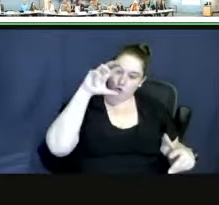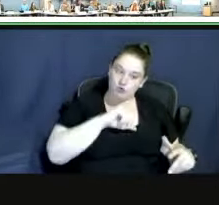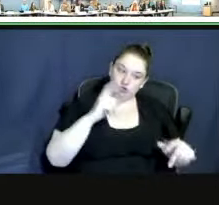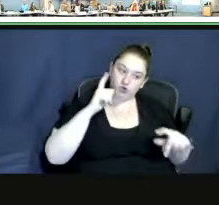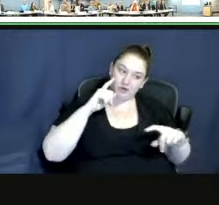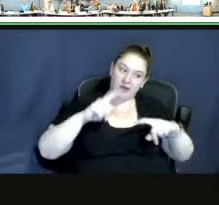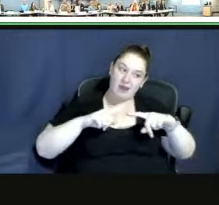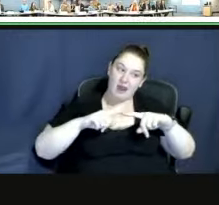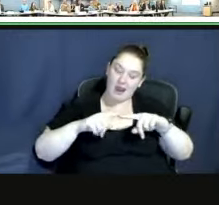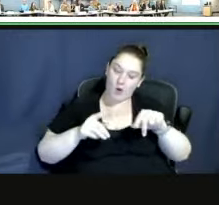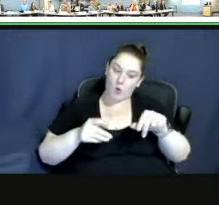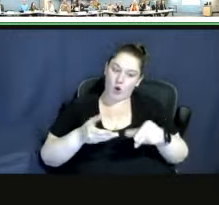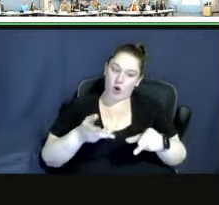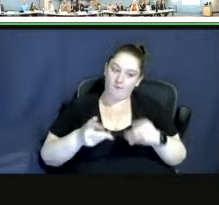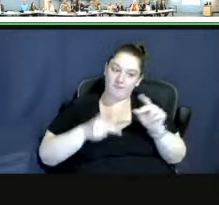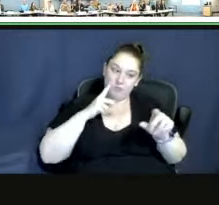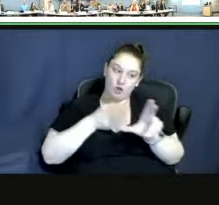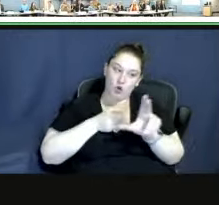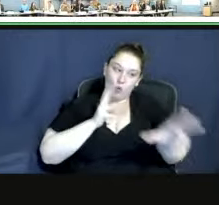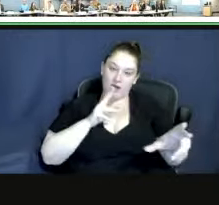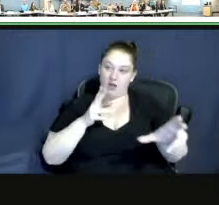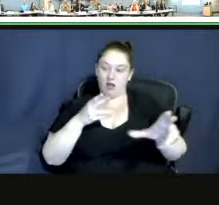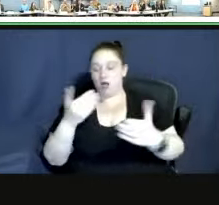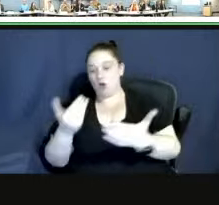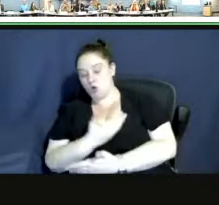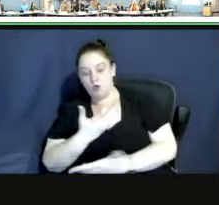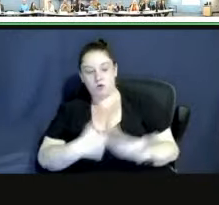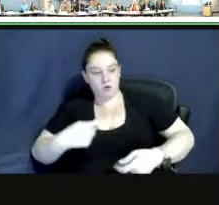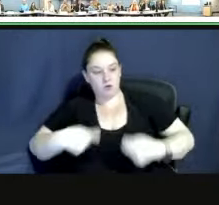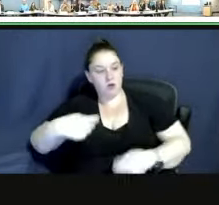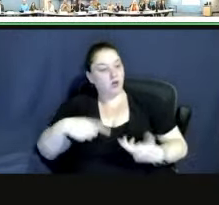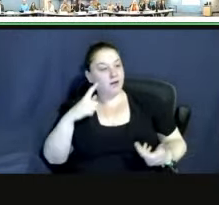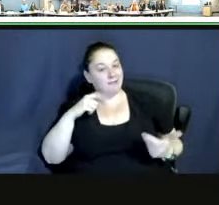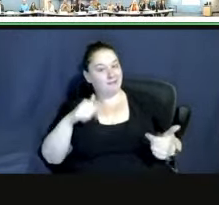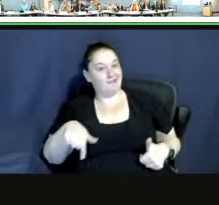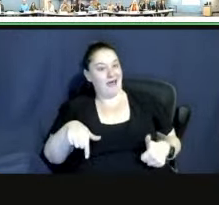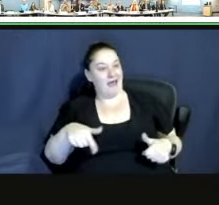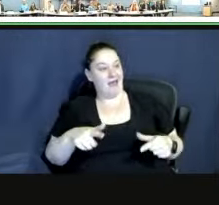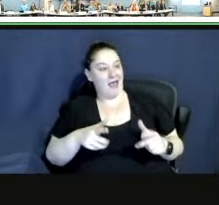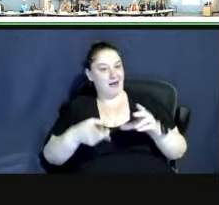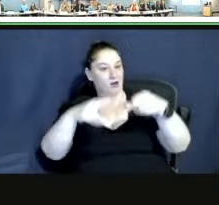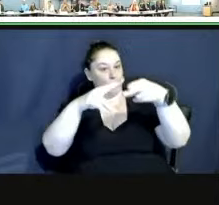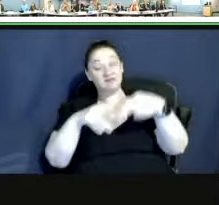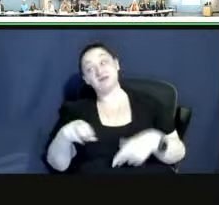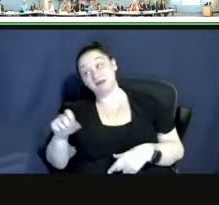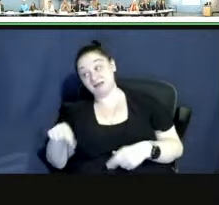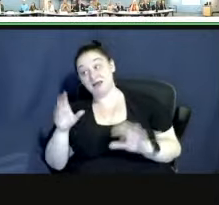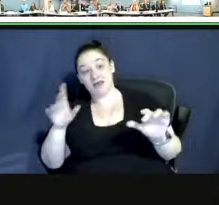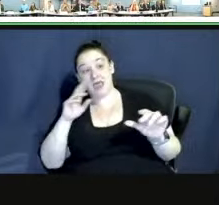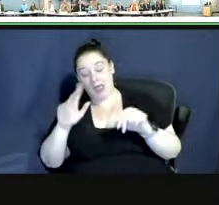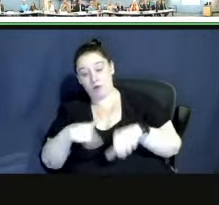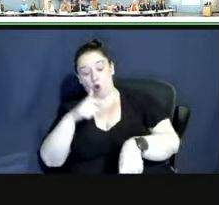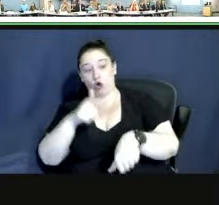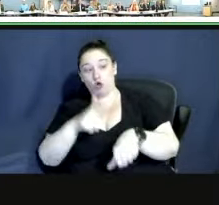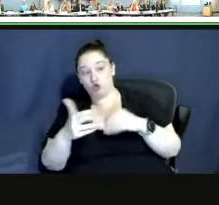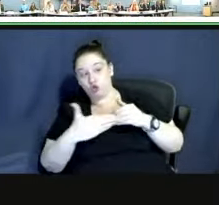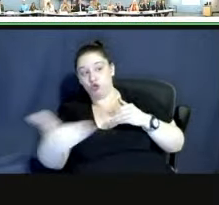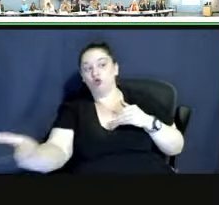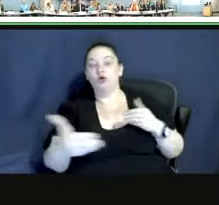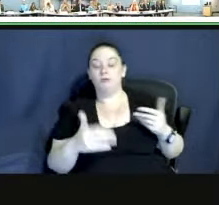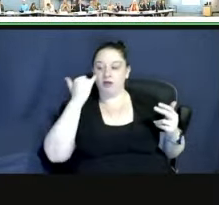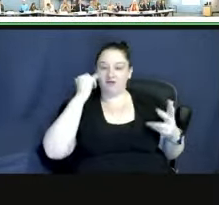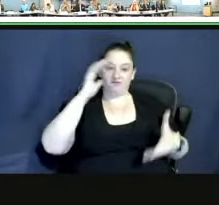up. It can. I think long term, if this whole